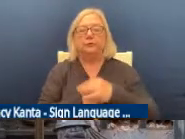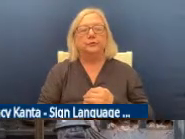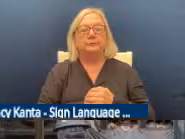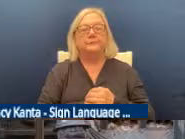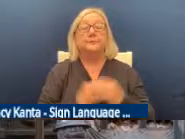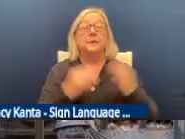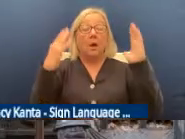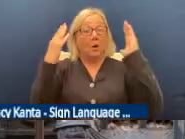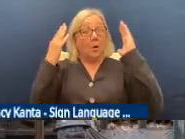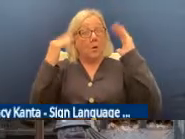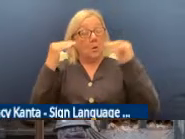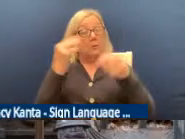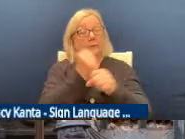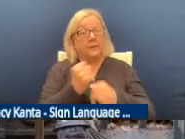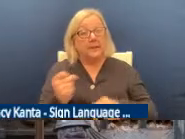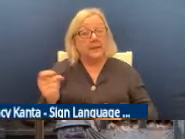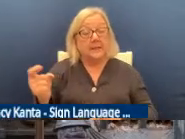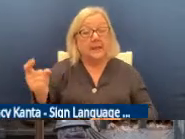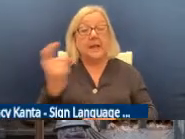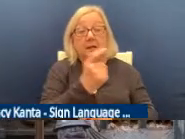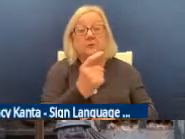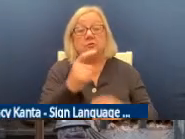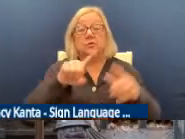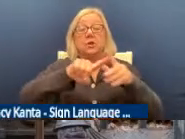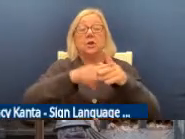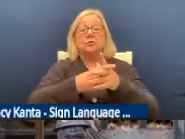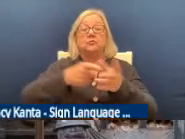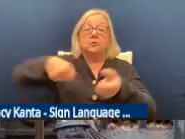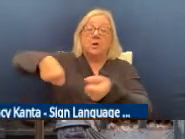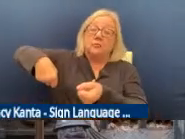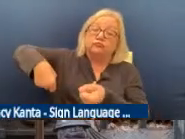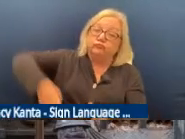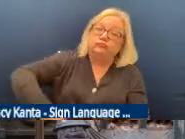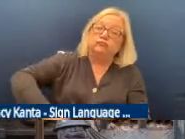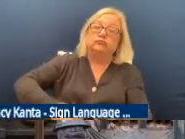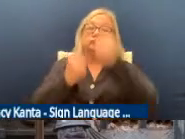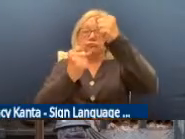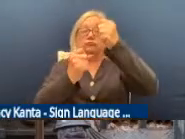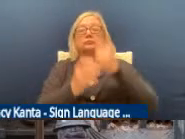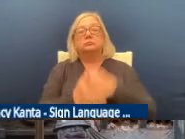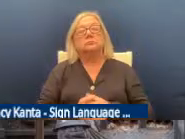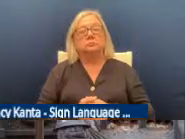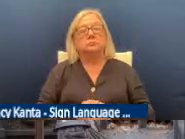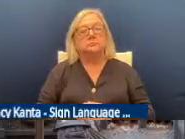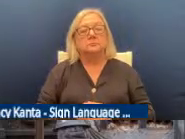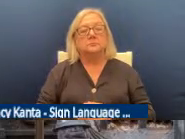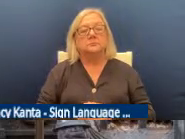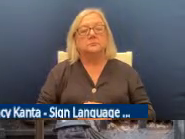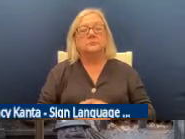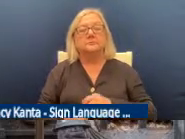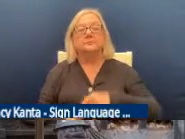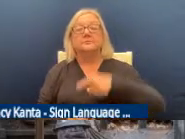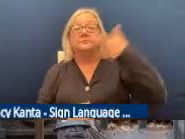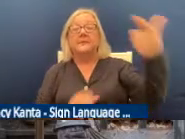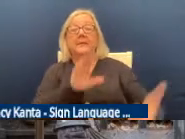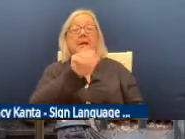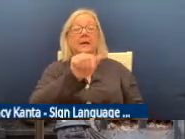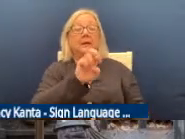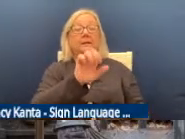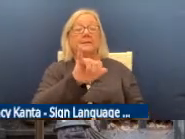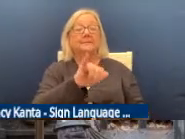year having shovels in the ground. So with that, I'll turn it over to Casey. Thanks, Greg. Next slide,